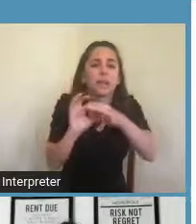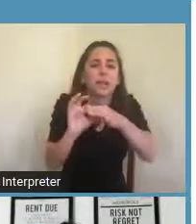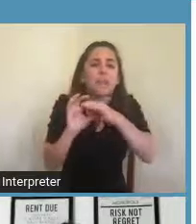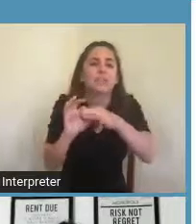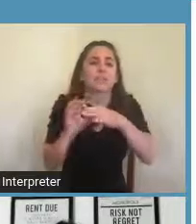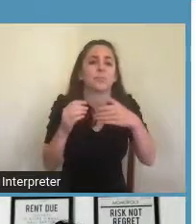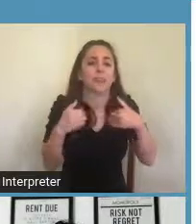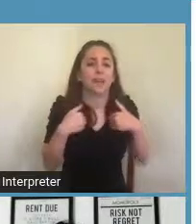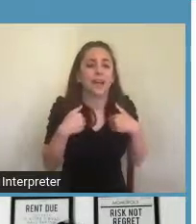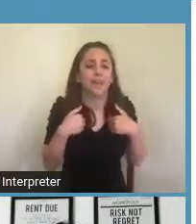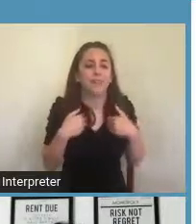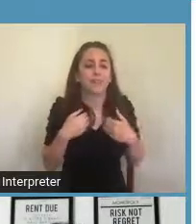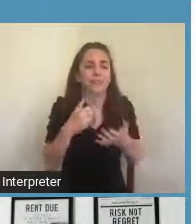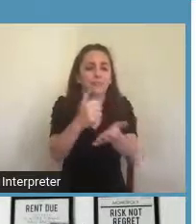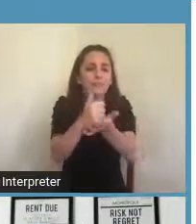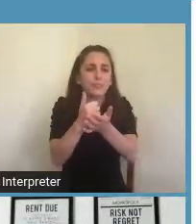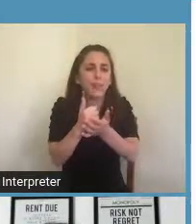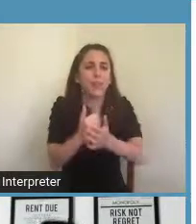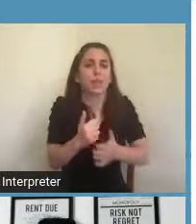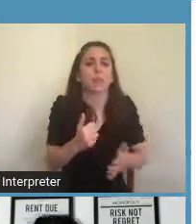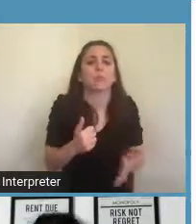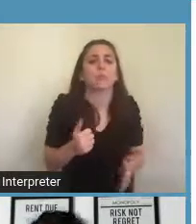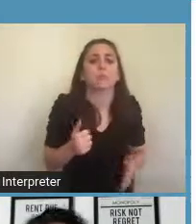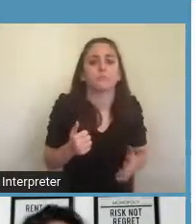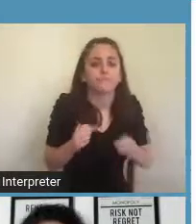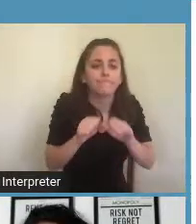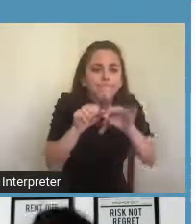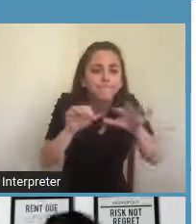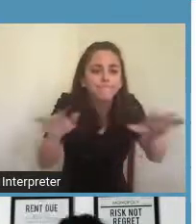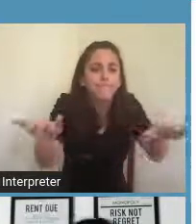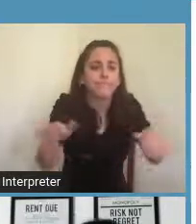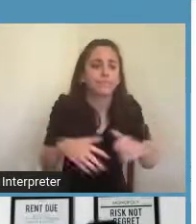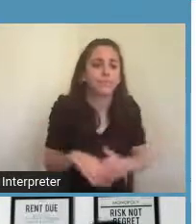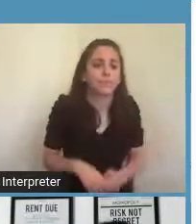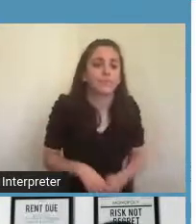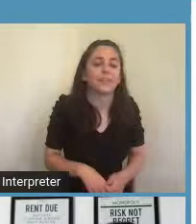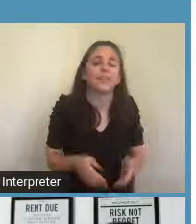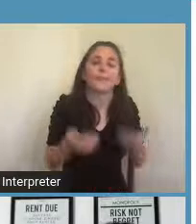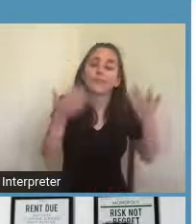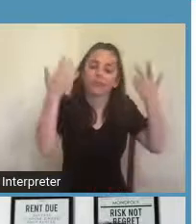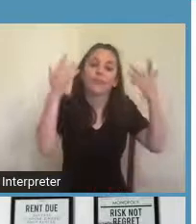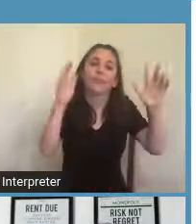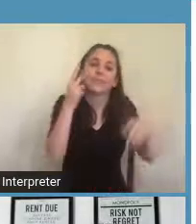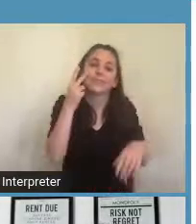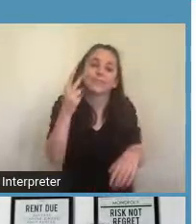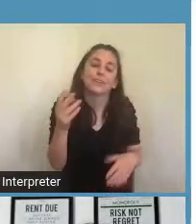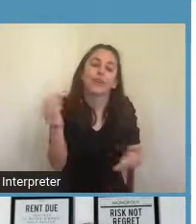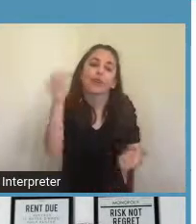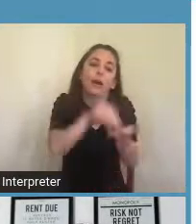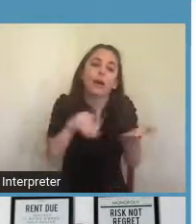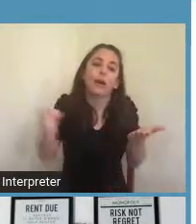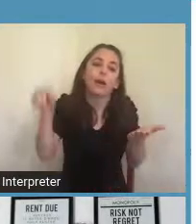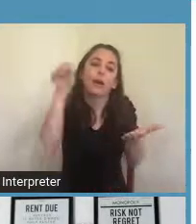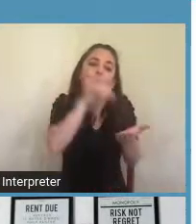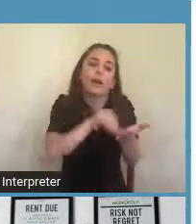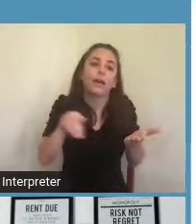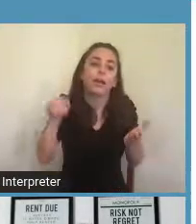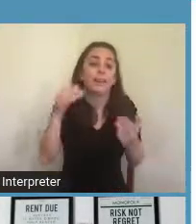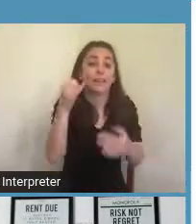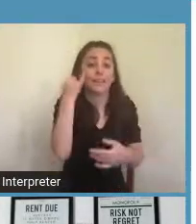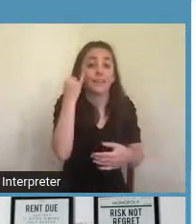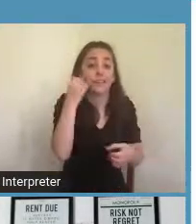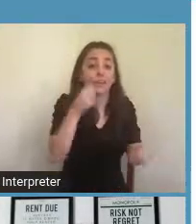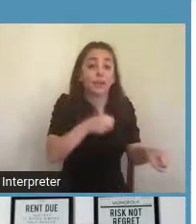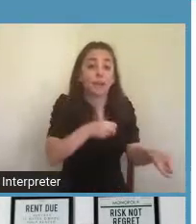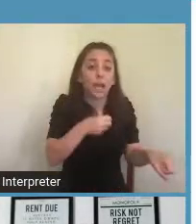help you drive this forward. And we see this happen time and time again, right? This idea that if you can upload this, you can